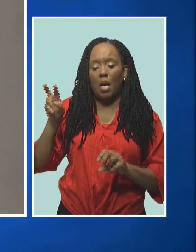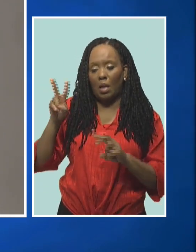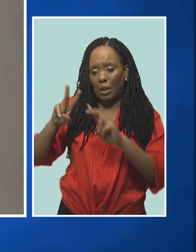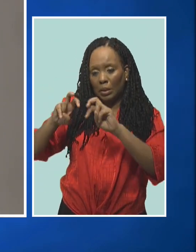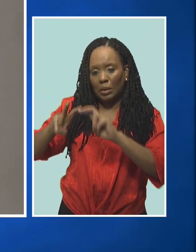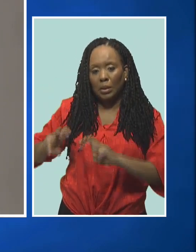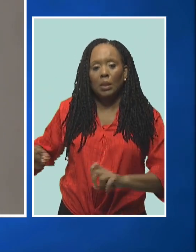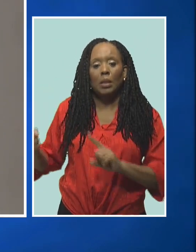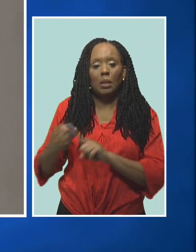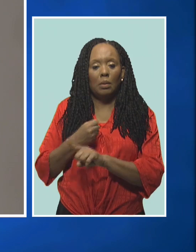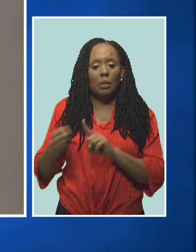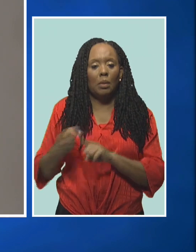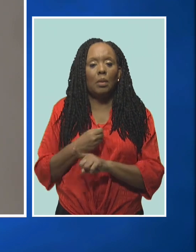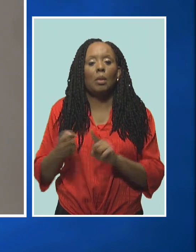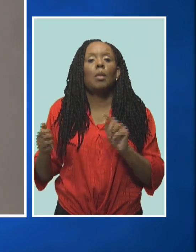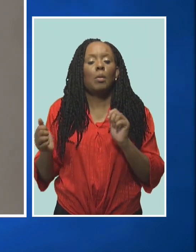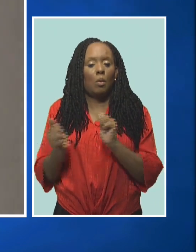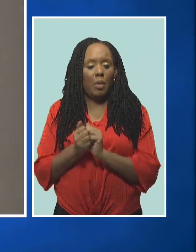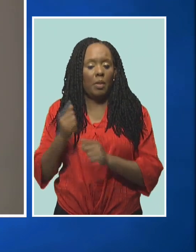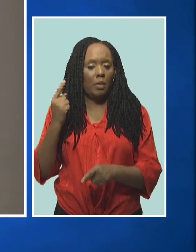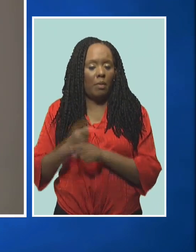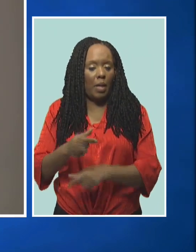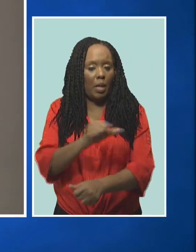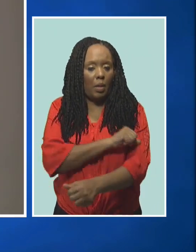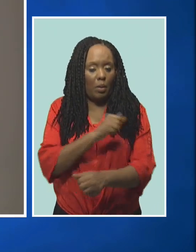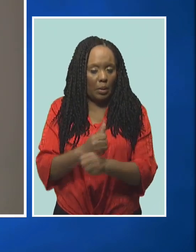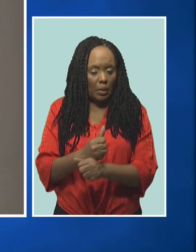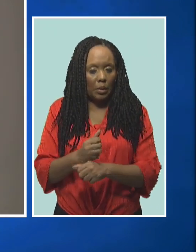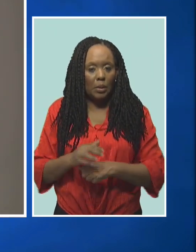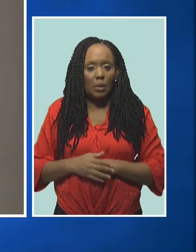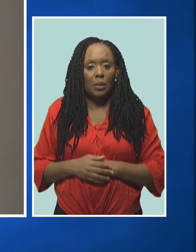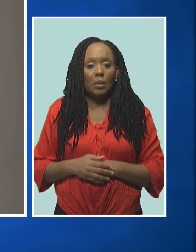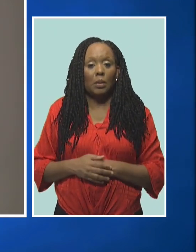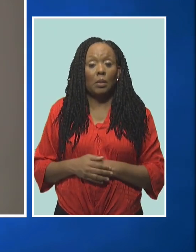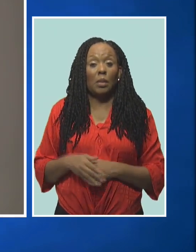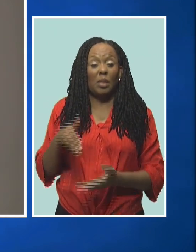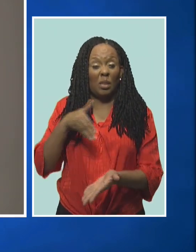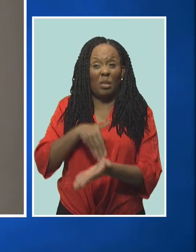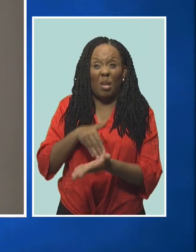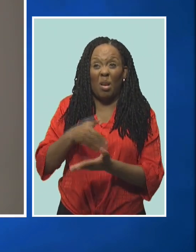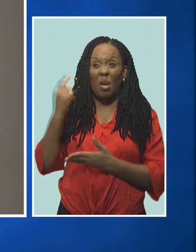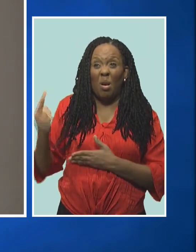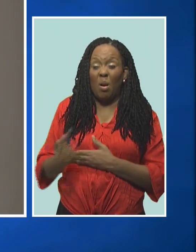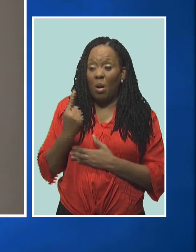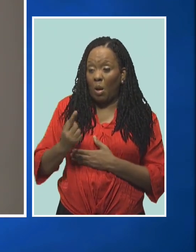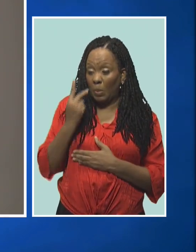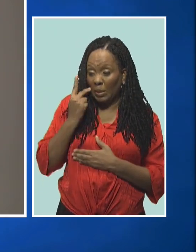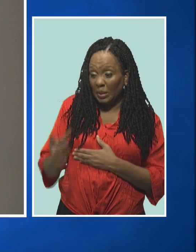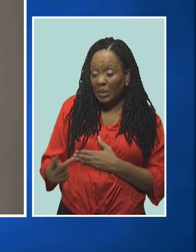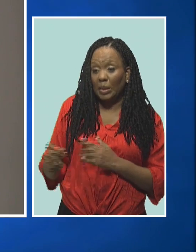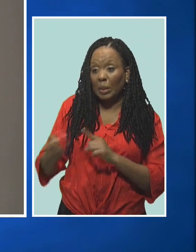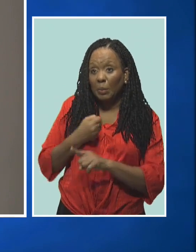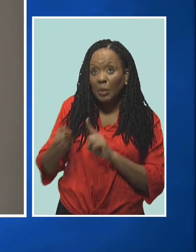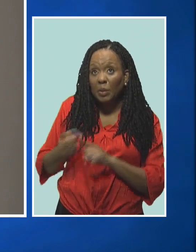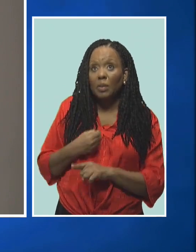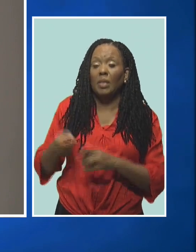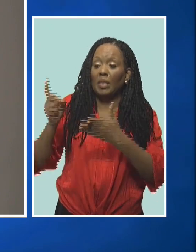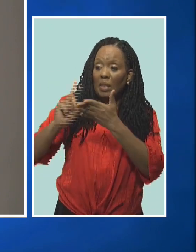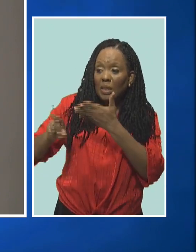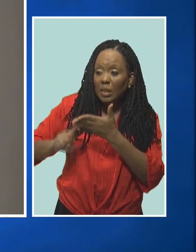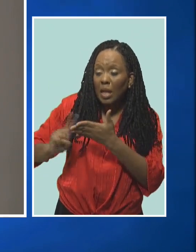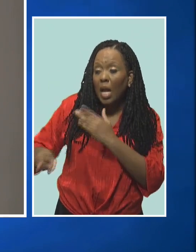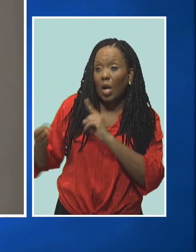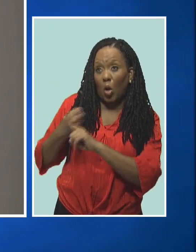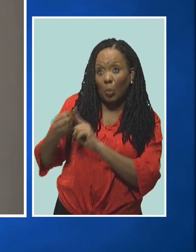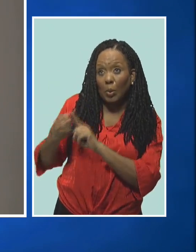by the Director of the Protection Authorities. The doctors always observed the abuse, reported it, checked it out, want to know what's